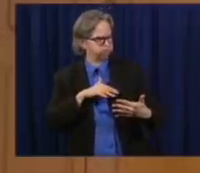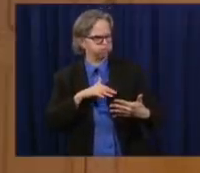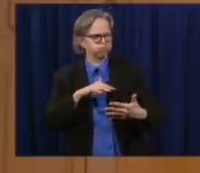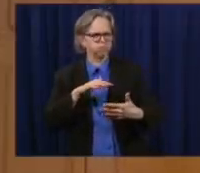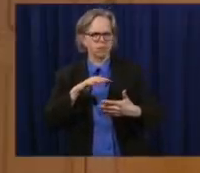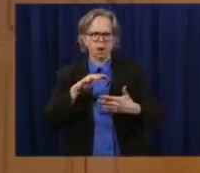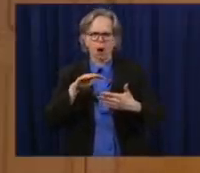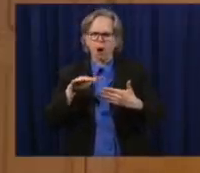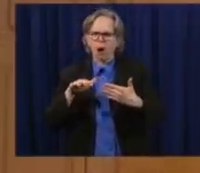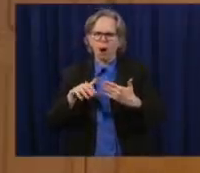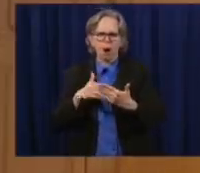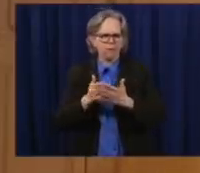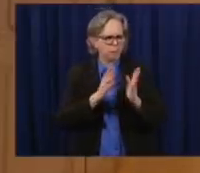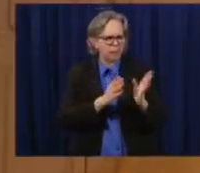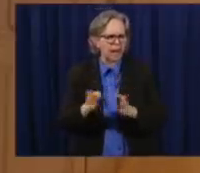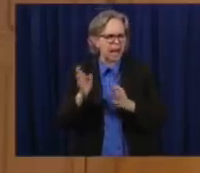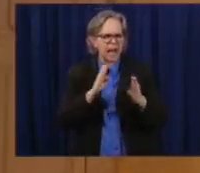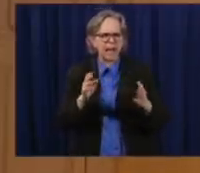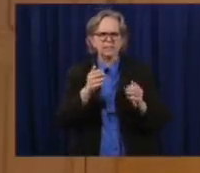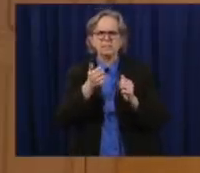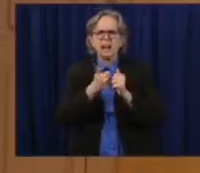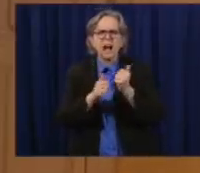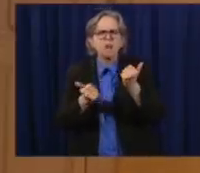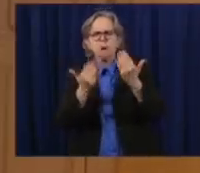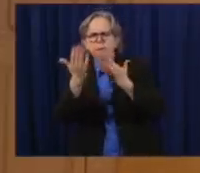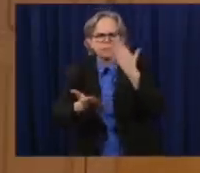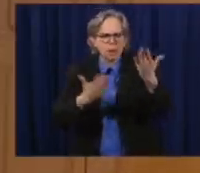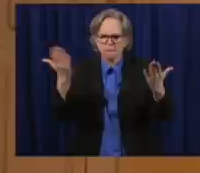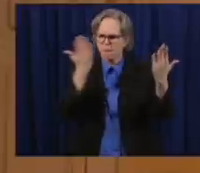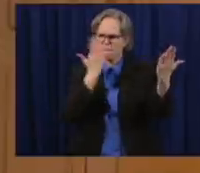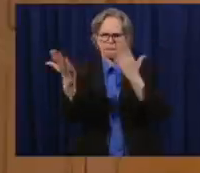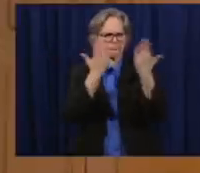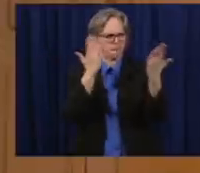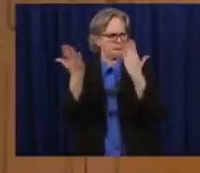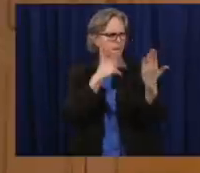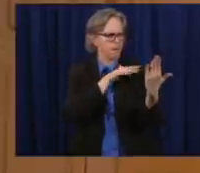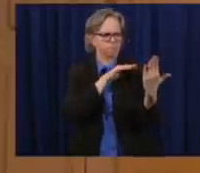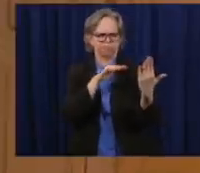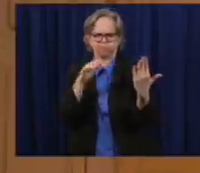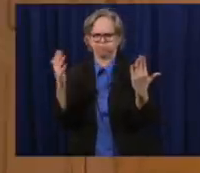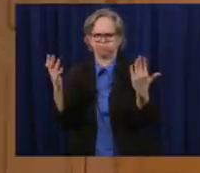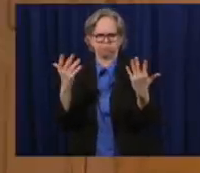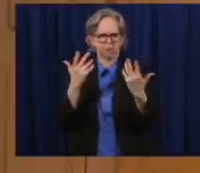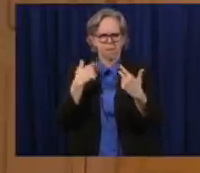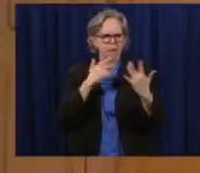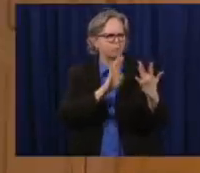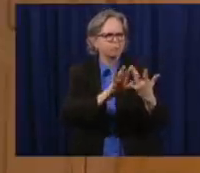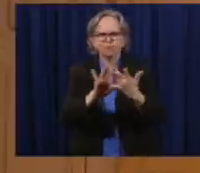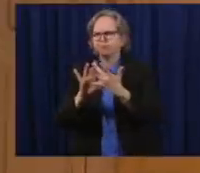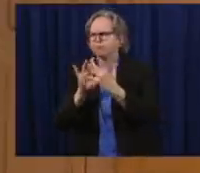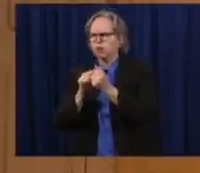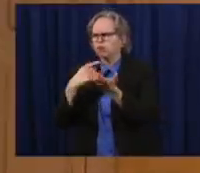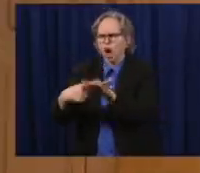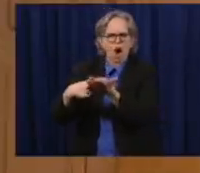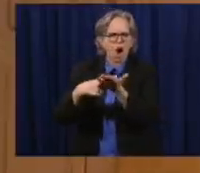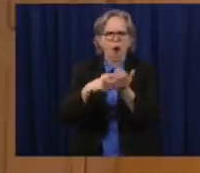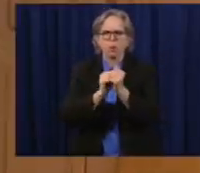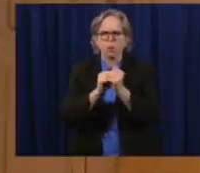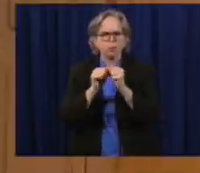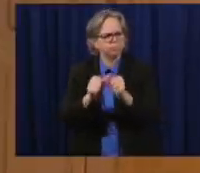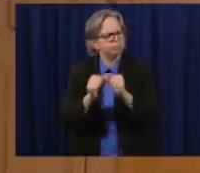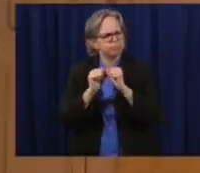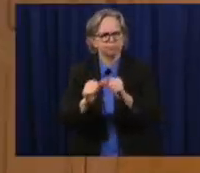by anyone who has looked at this, and we're in constant conversation, is that this has to be done in a